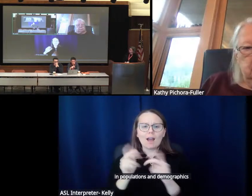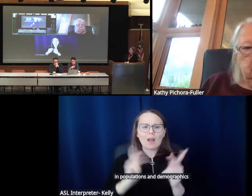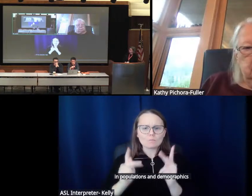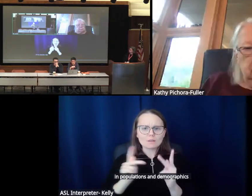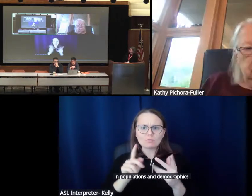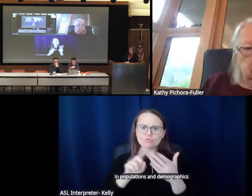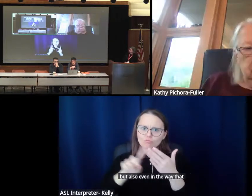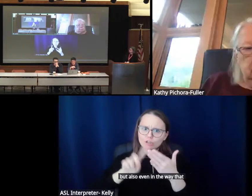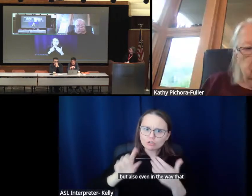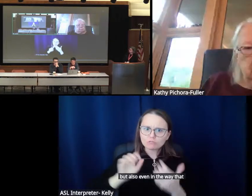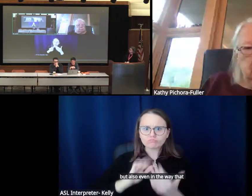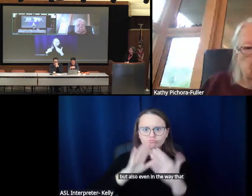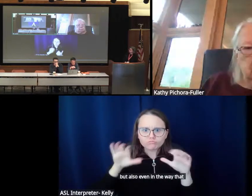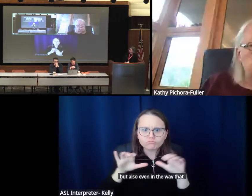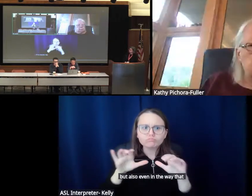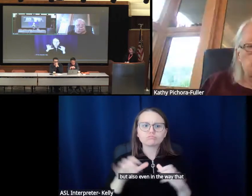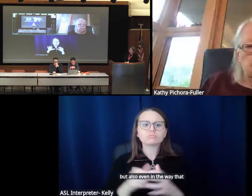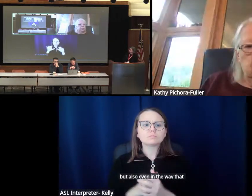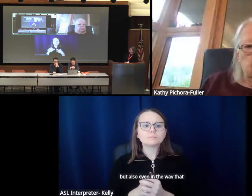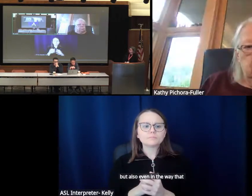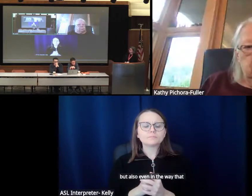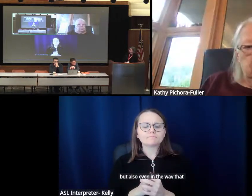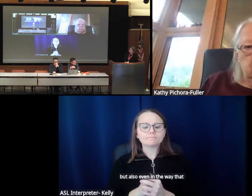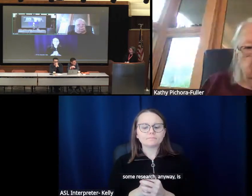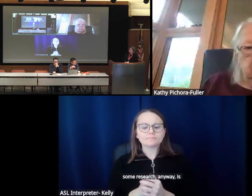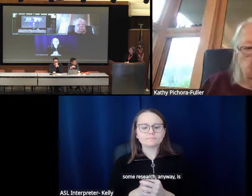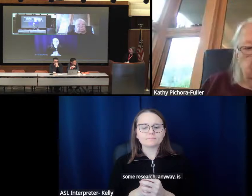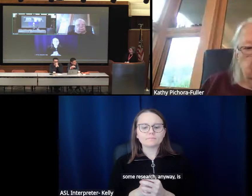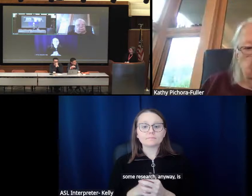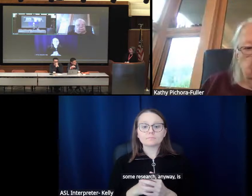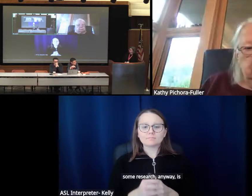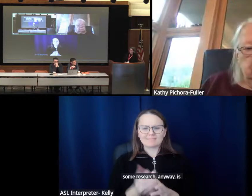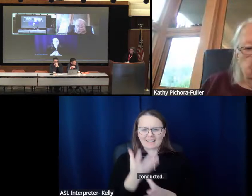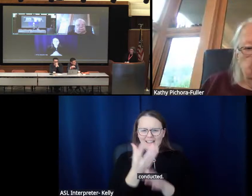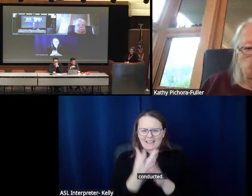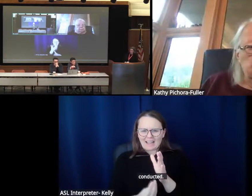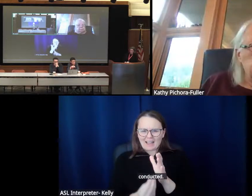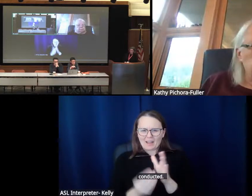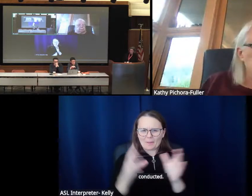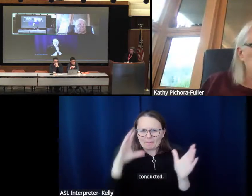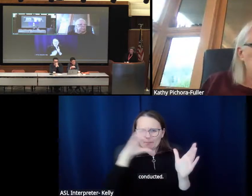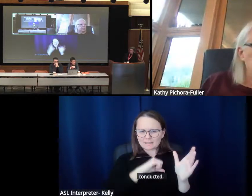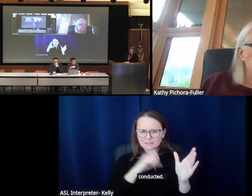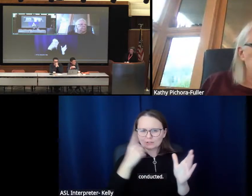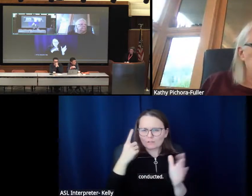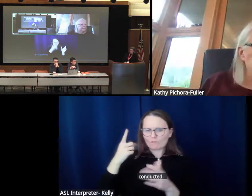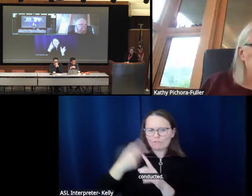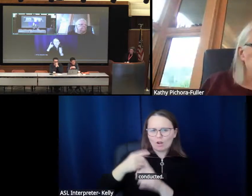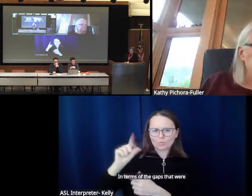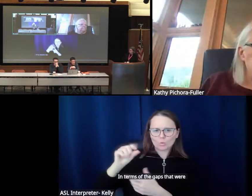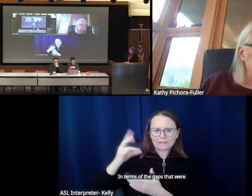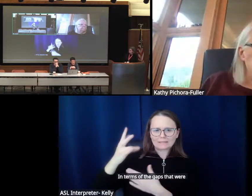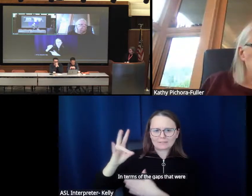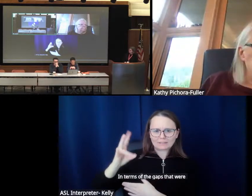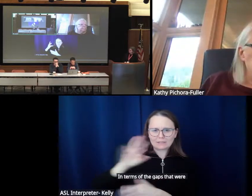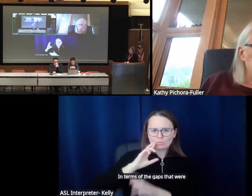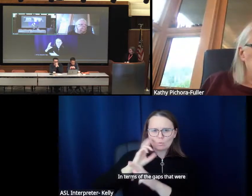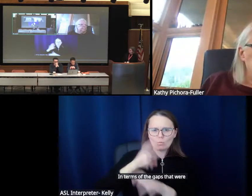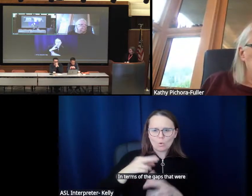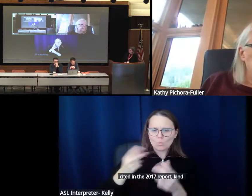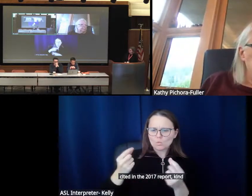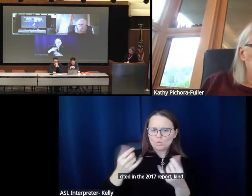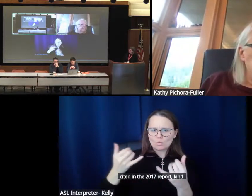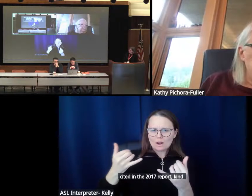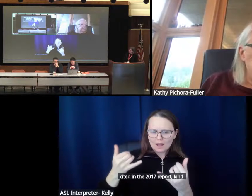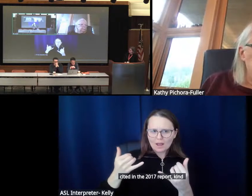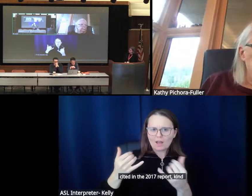is conducted. In terms of the gaps that were cited in the 2017 report and kind of where we are now with respect to